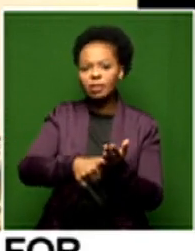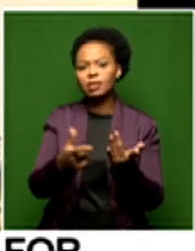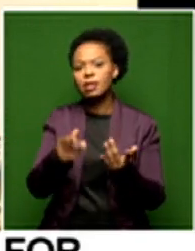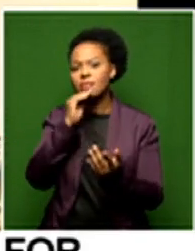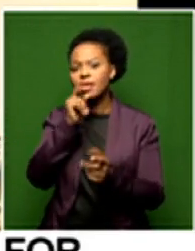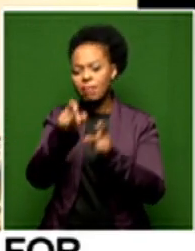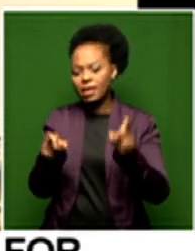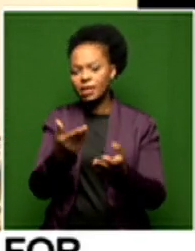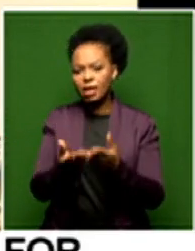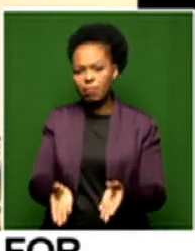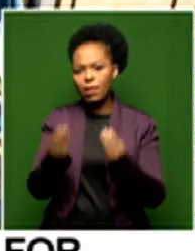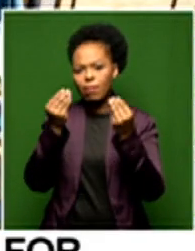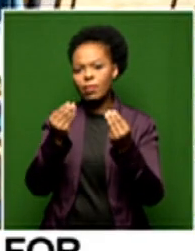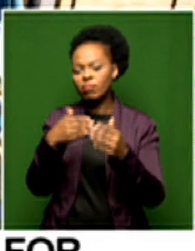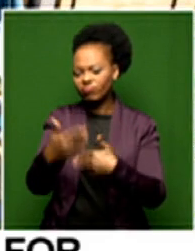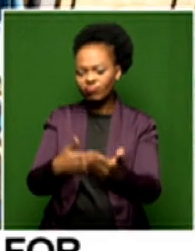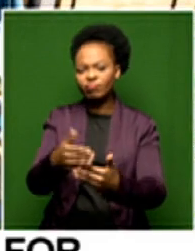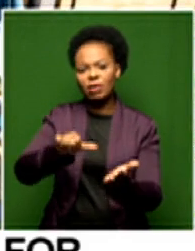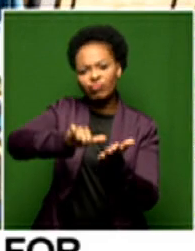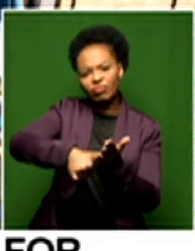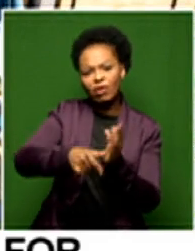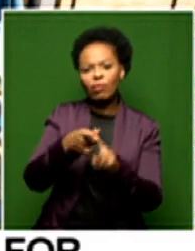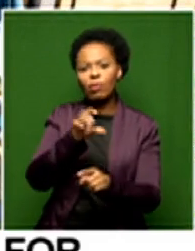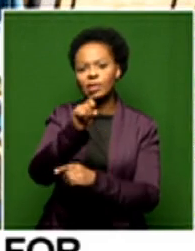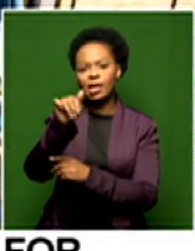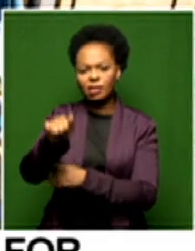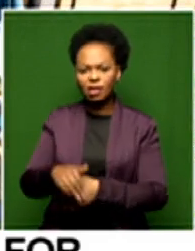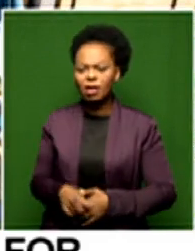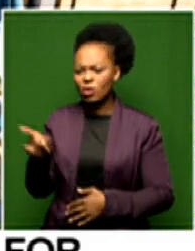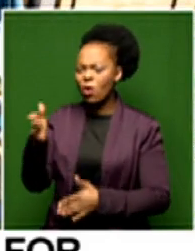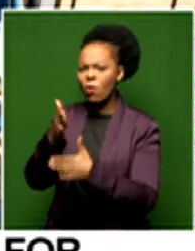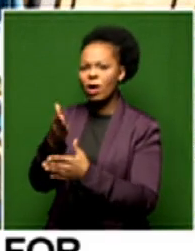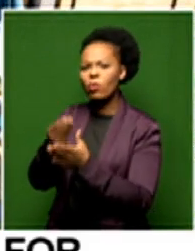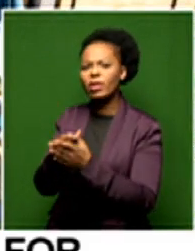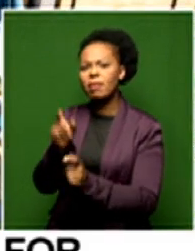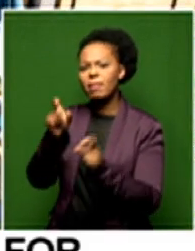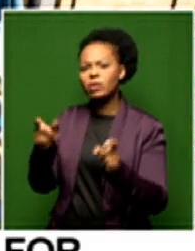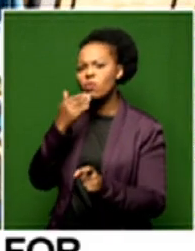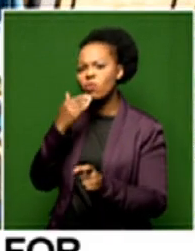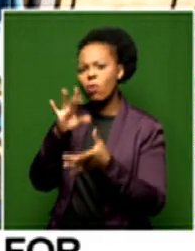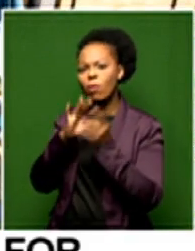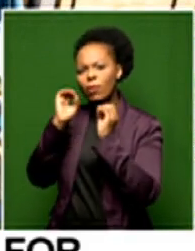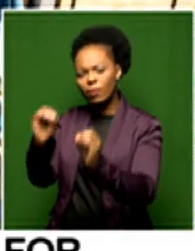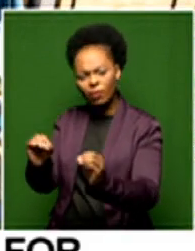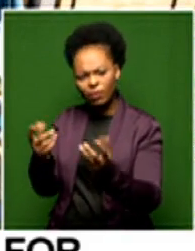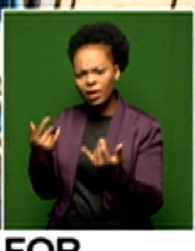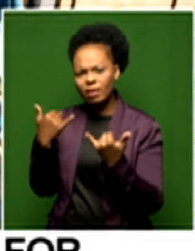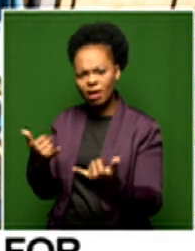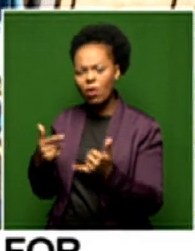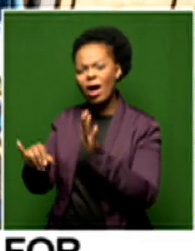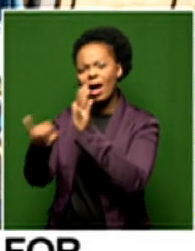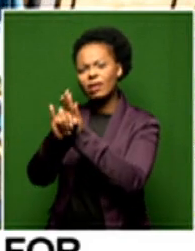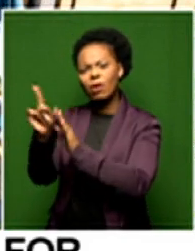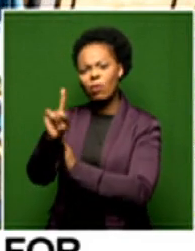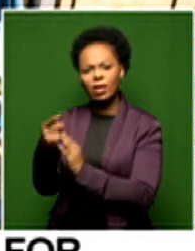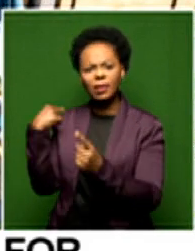income. Okay. And, Jesse, you've been working with the homelessness initiative for quite a while now. What have you